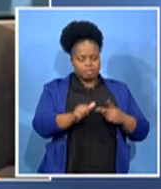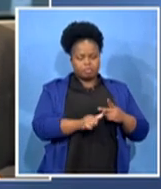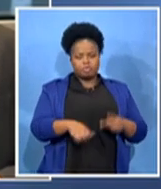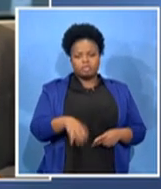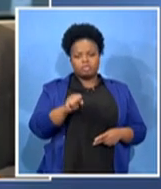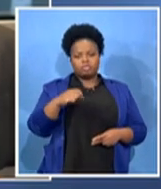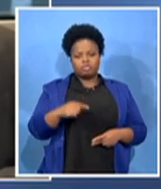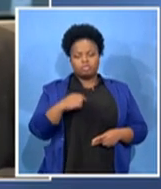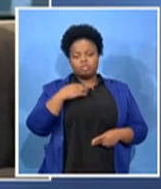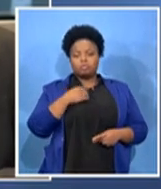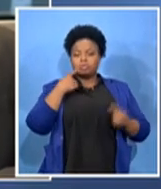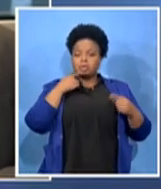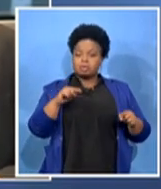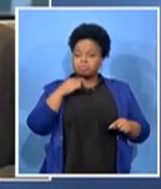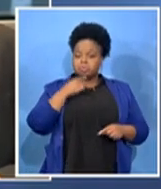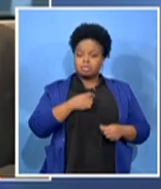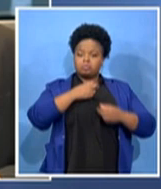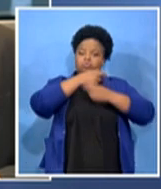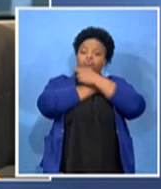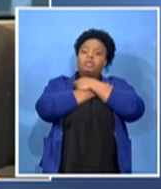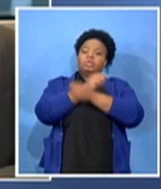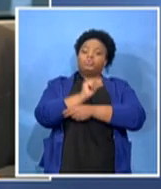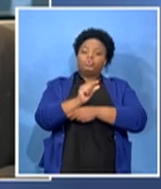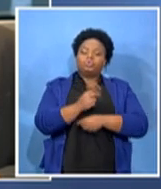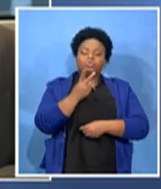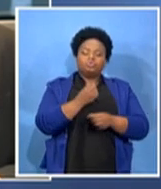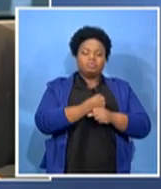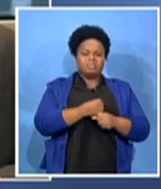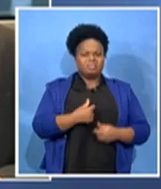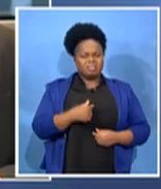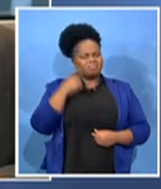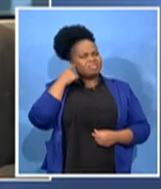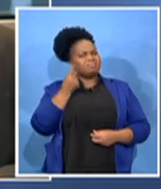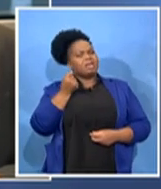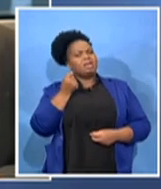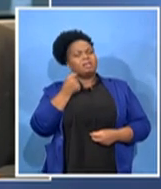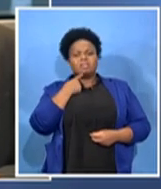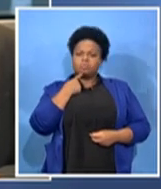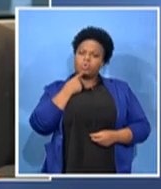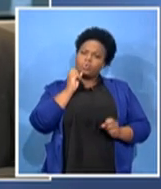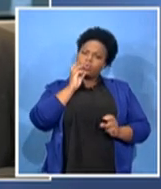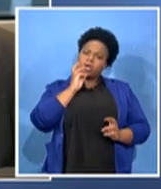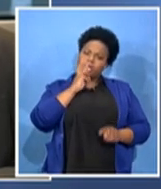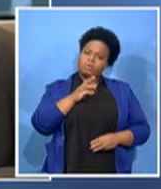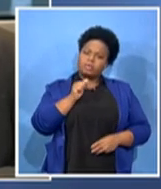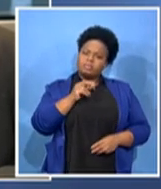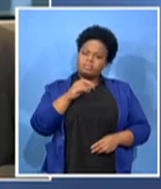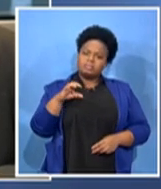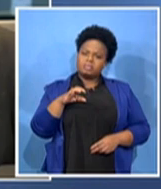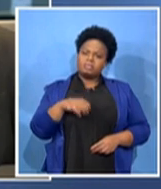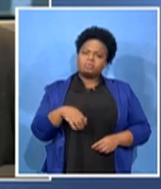retiring in 2 years' time? And it hit me at that moment that, wow, the ANC is about to go back to an elective conference next